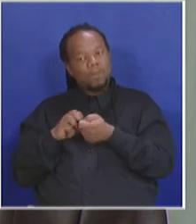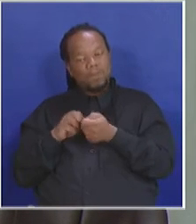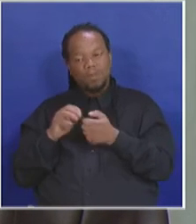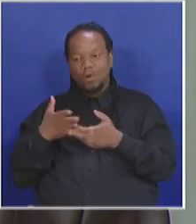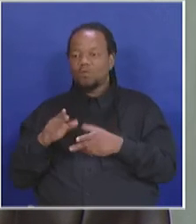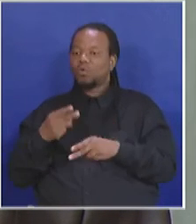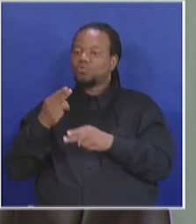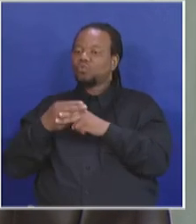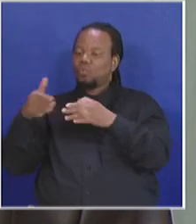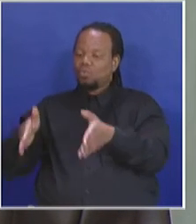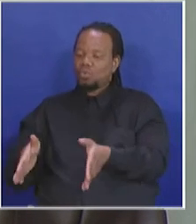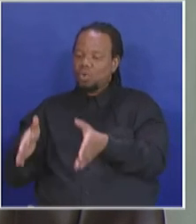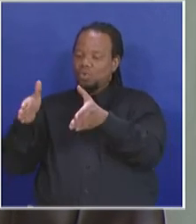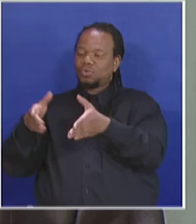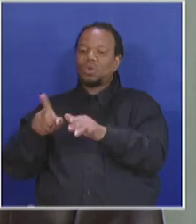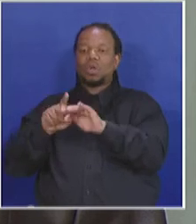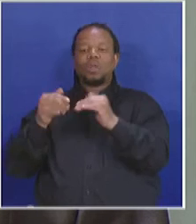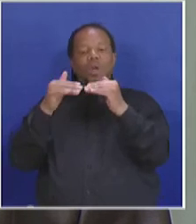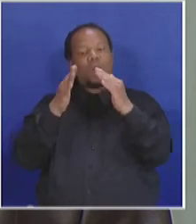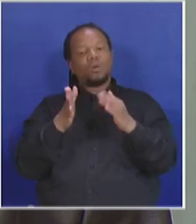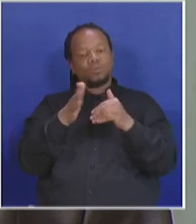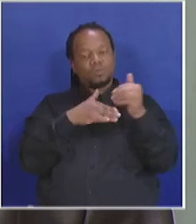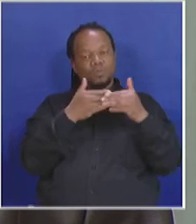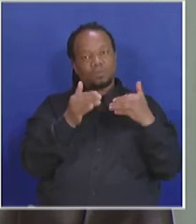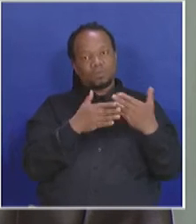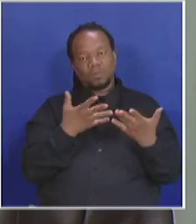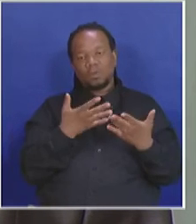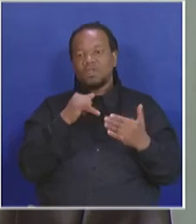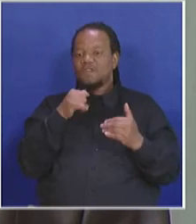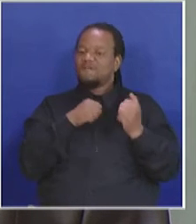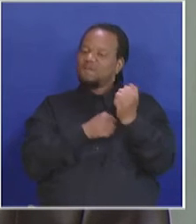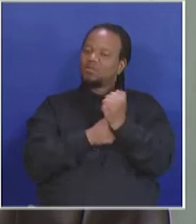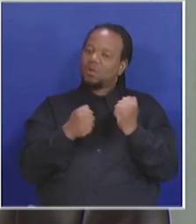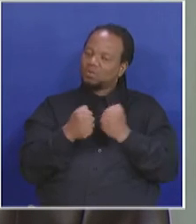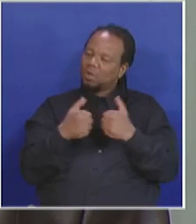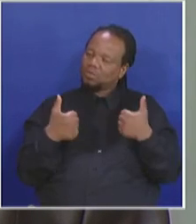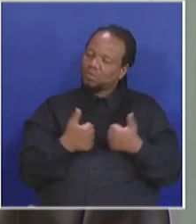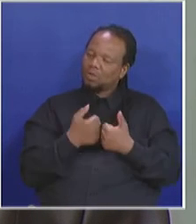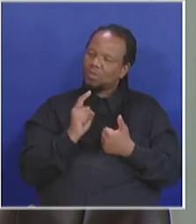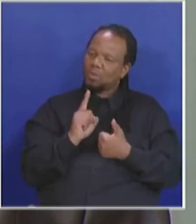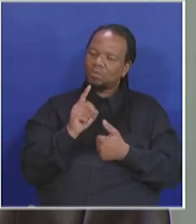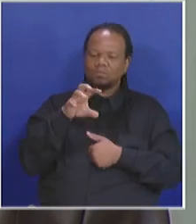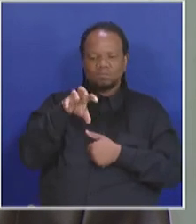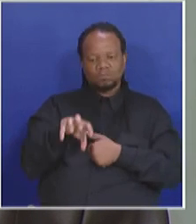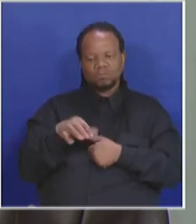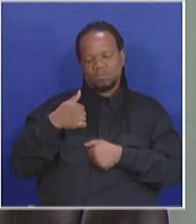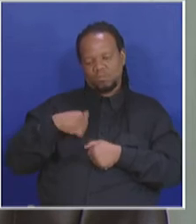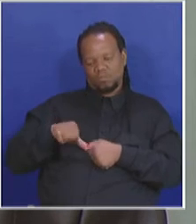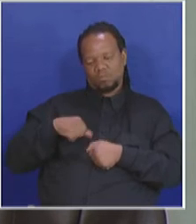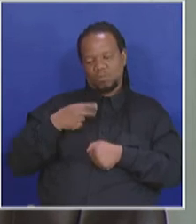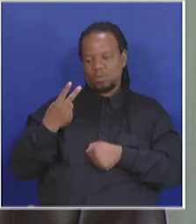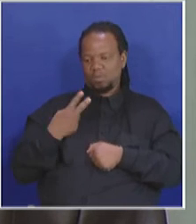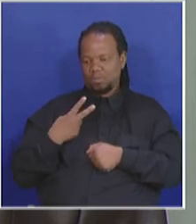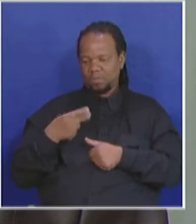development. In addressing road infrastructure challenges, the provincial government and municipalities will continuously